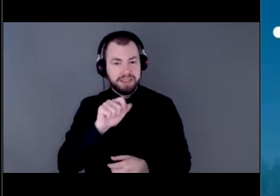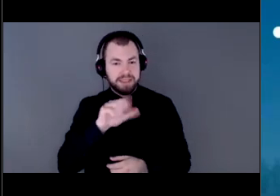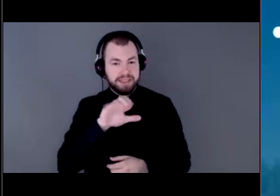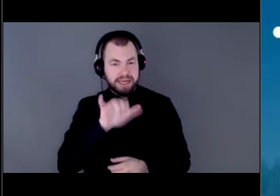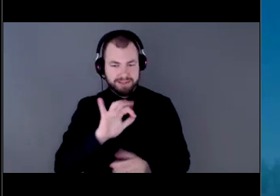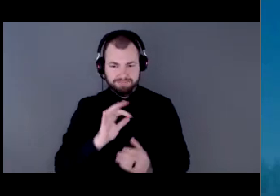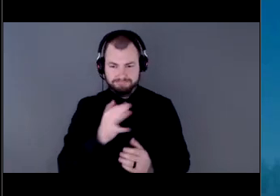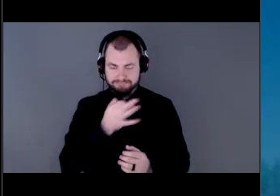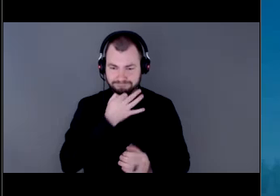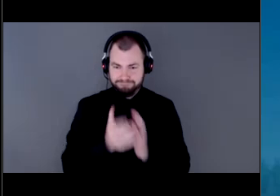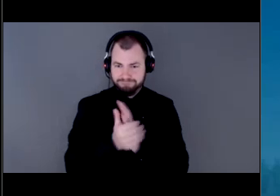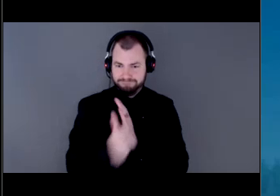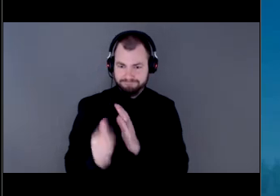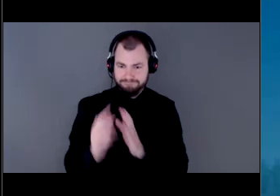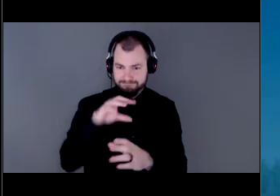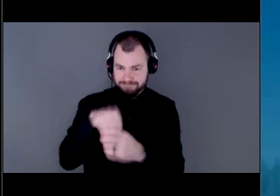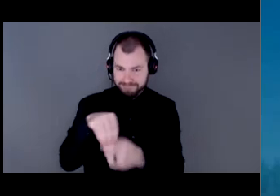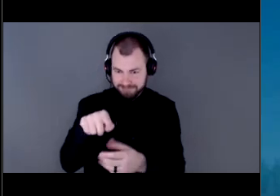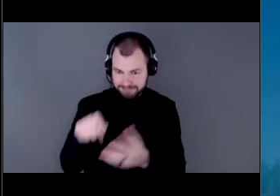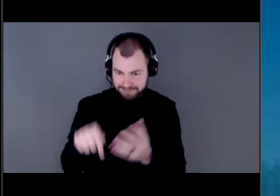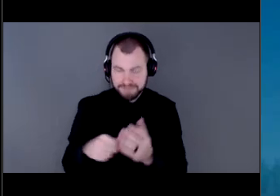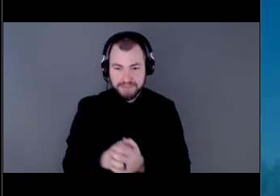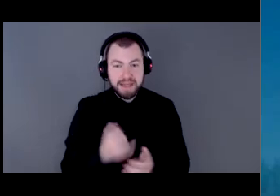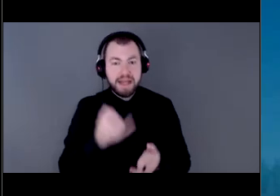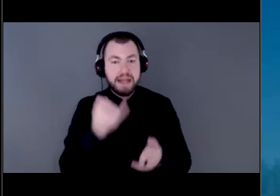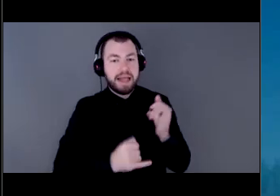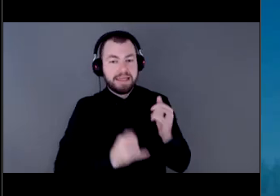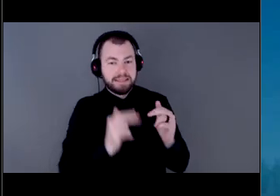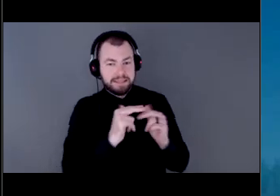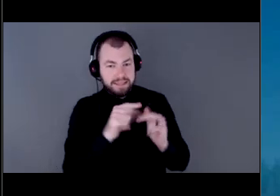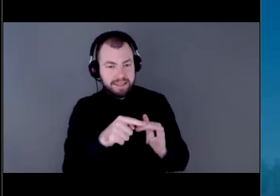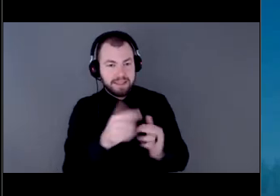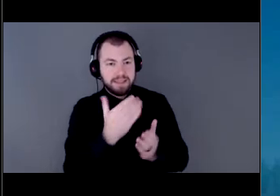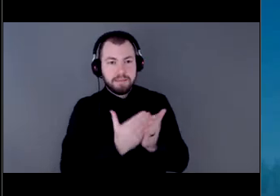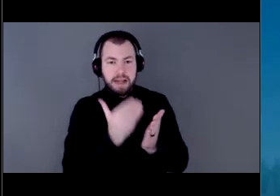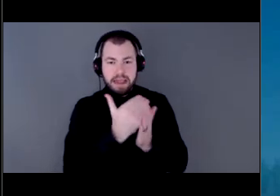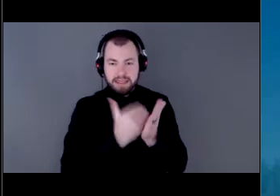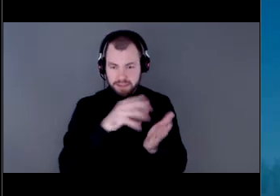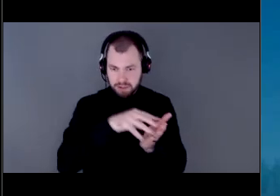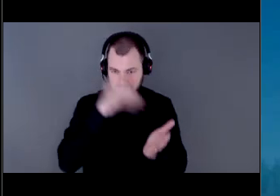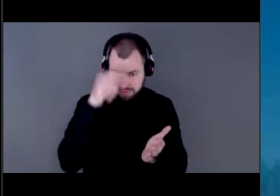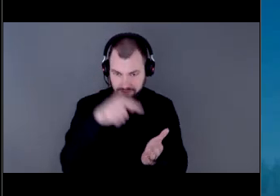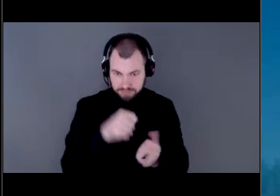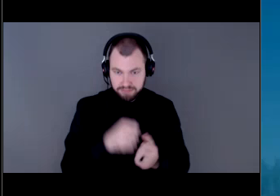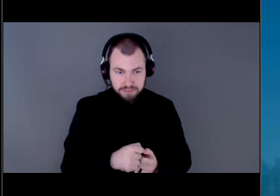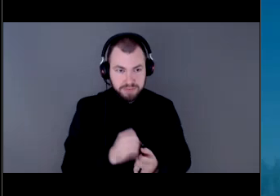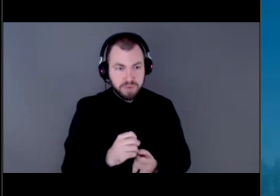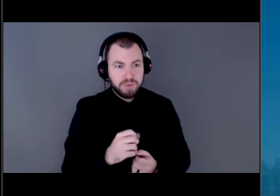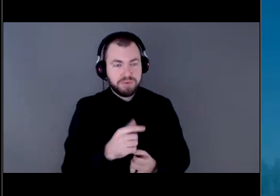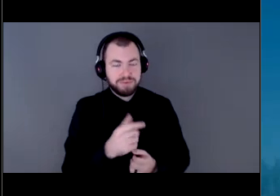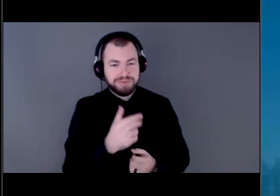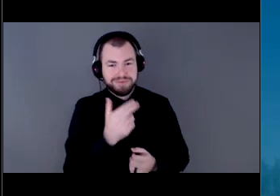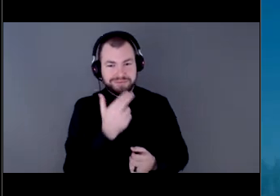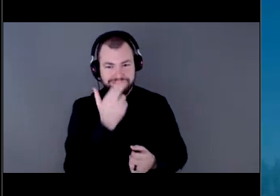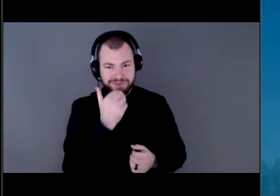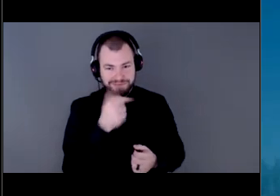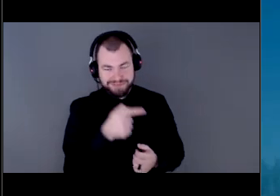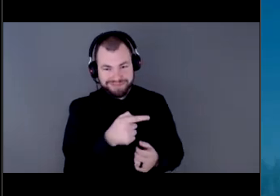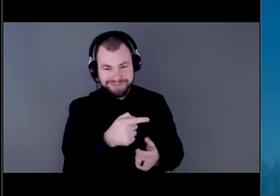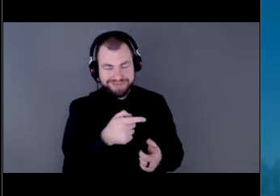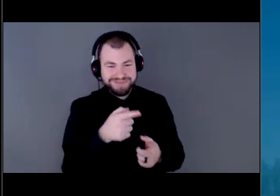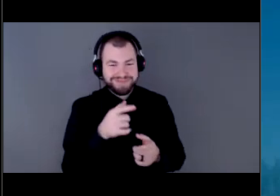last slide is some lessons learned. Humor goes a long way. This is a Farrah Fawcett vintage shampoo bottle that